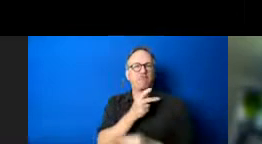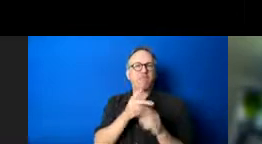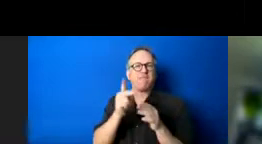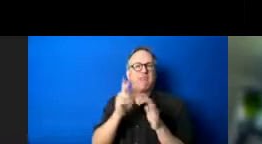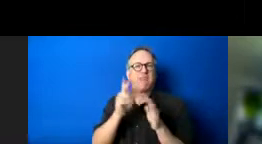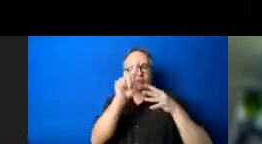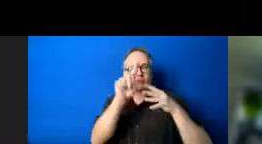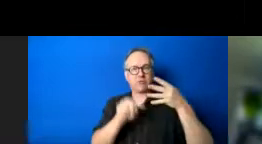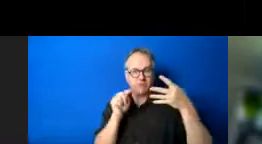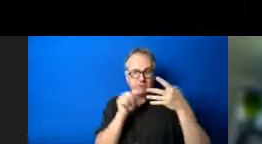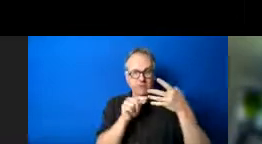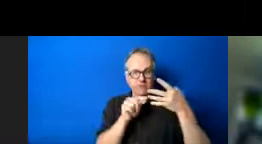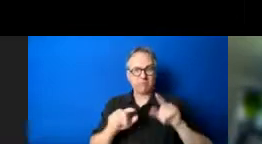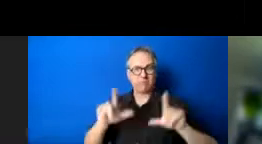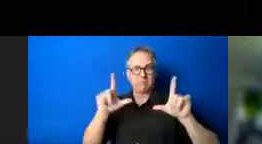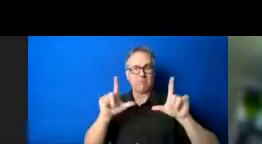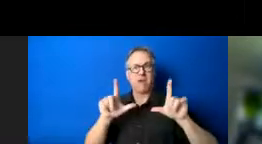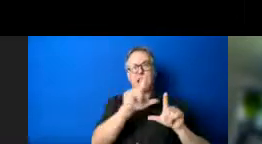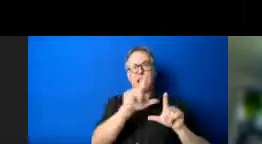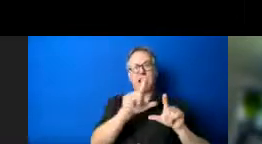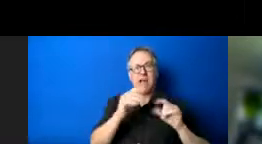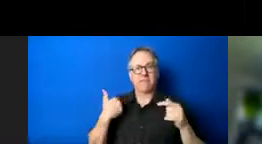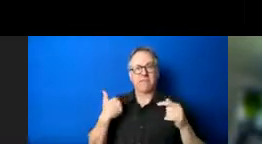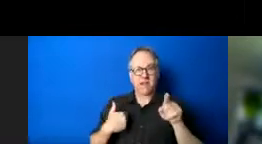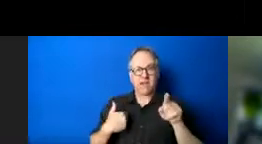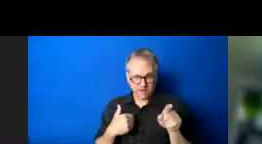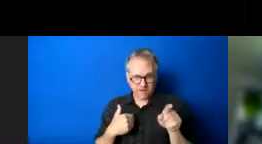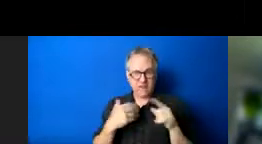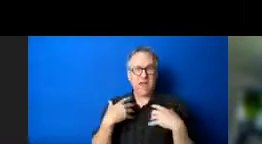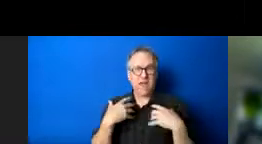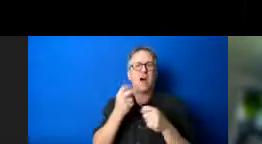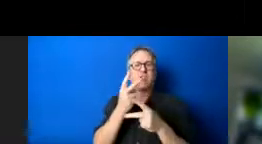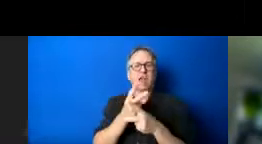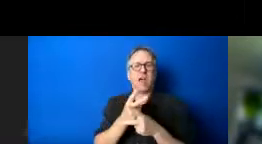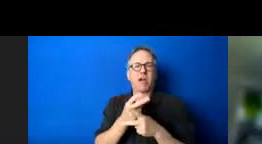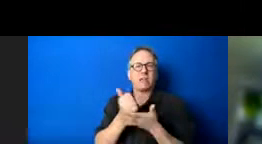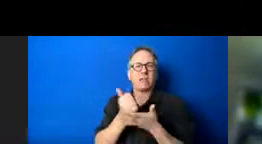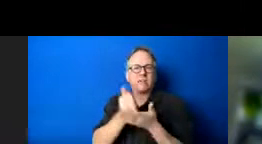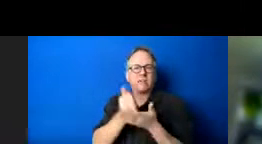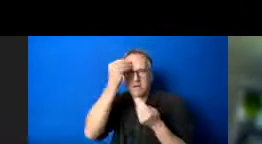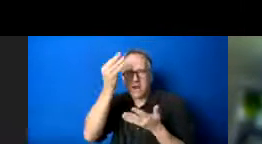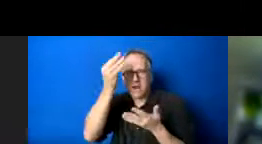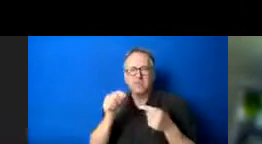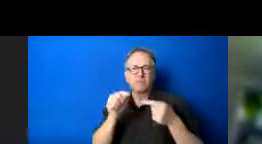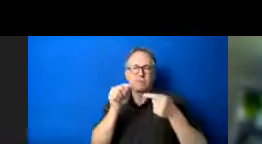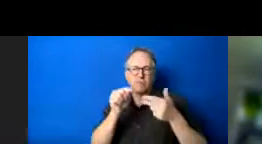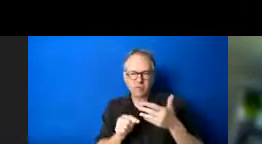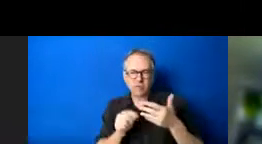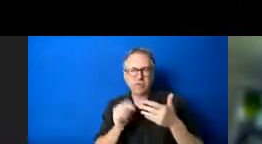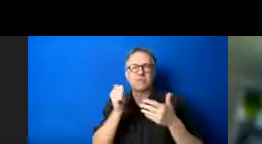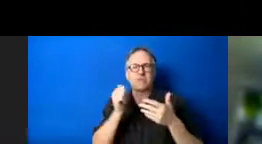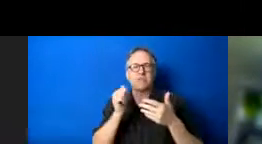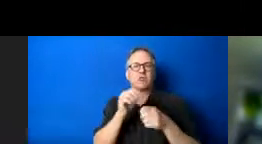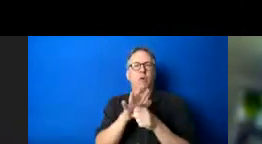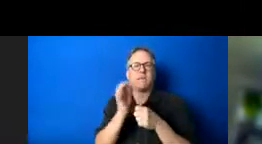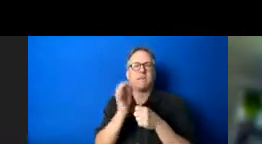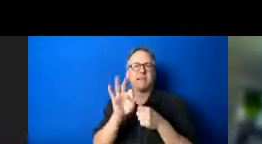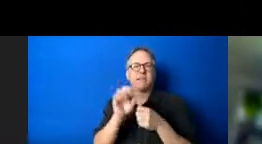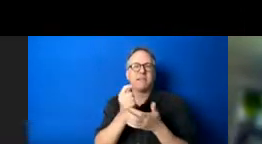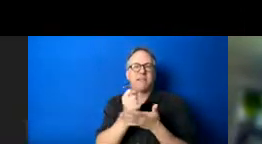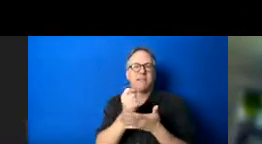this box here on the left side is healthcare professional guidance. And then once you're there, scroll down to COVID-19 therapeutics.